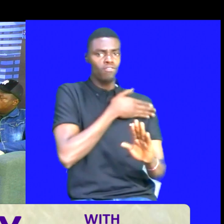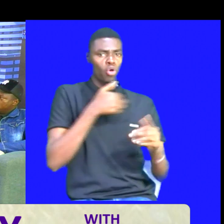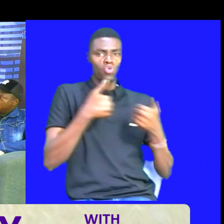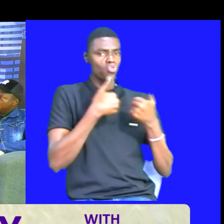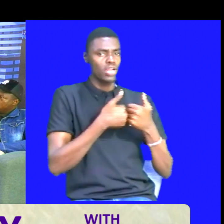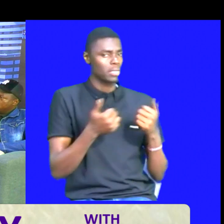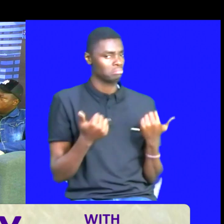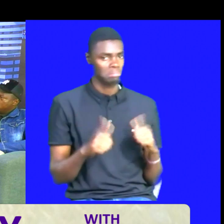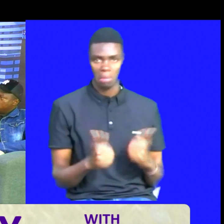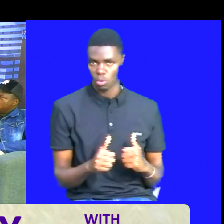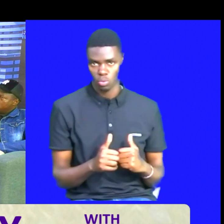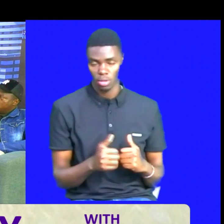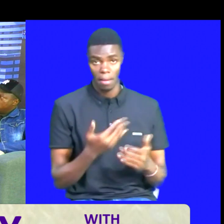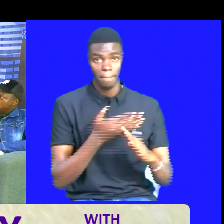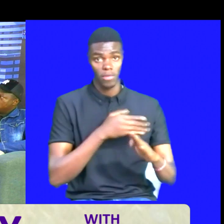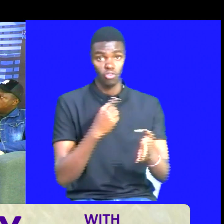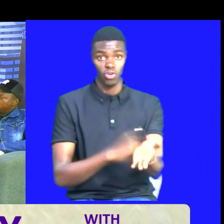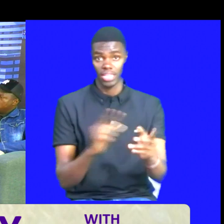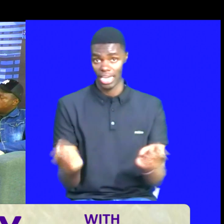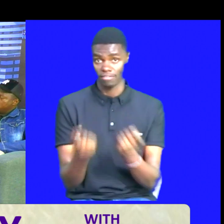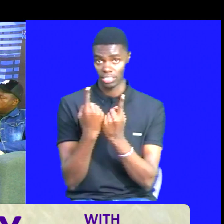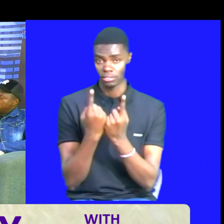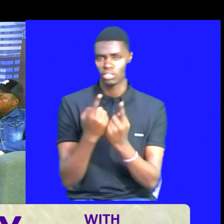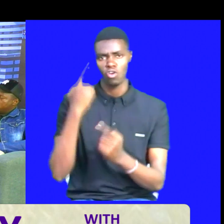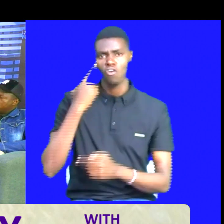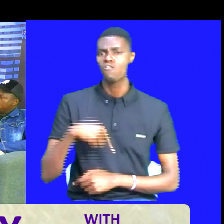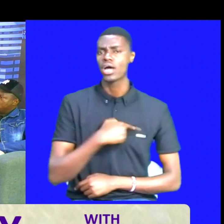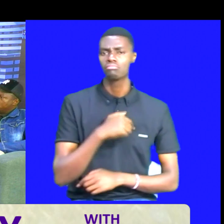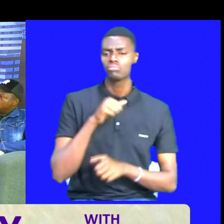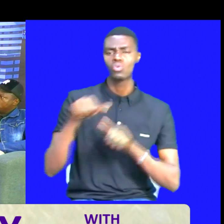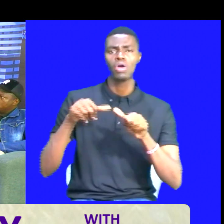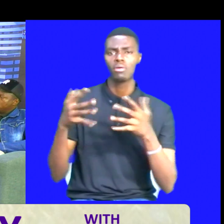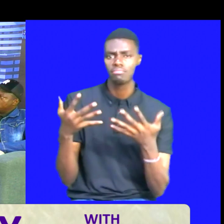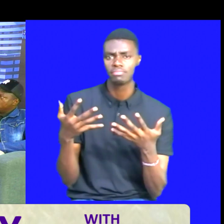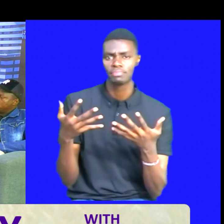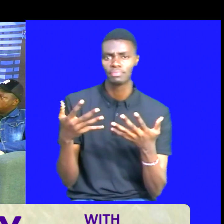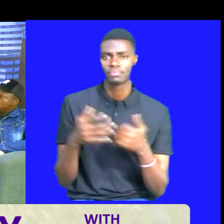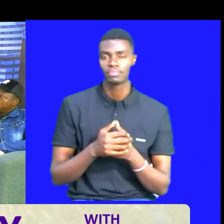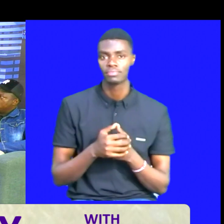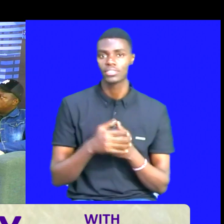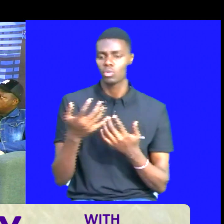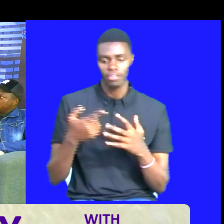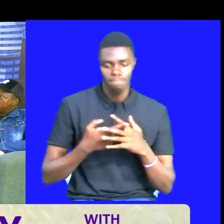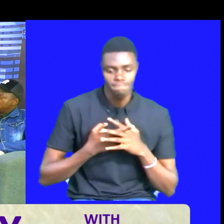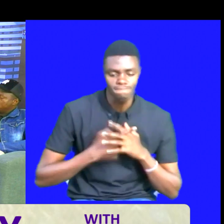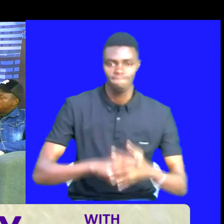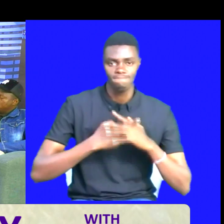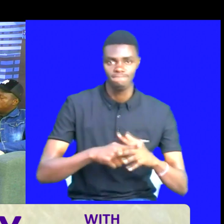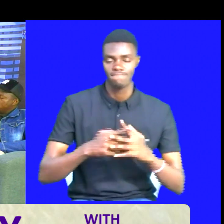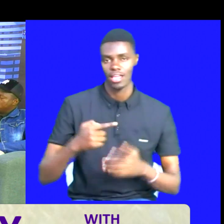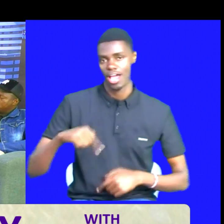tournaments before the Ghana event. Right. So for us, it was about like jump starting ourselves. Yes.